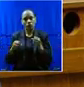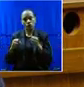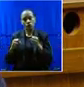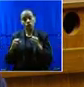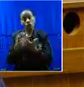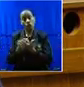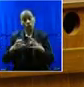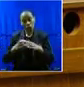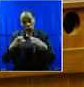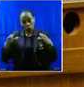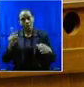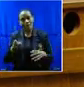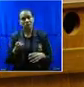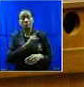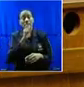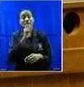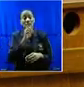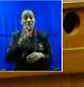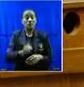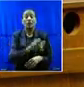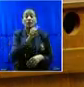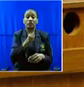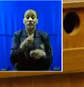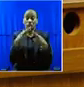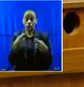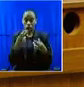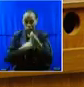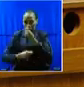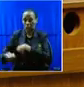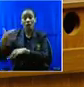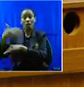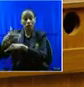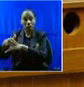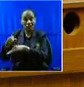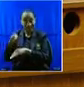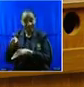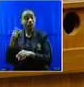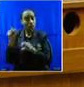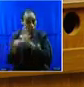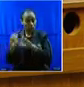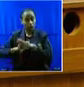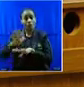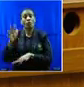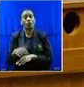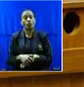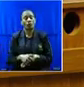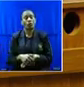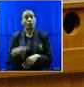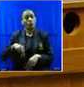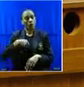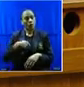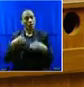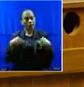South African exports much more competitive. We will build on the work that was being done